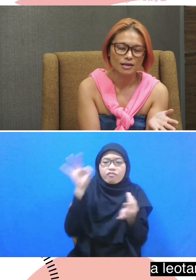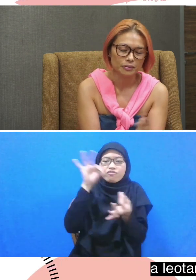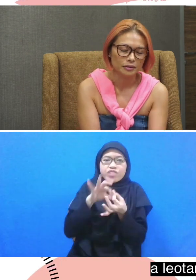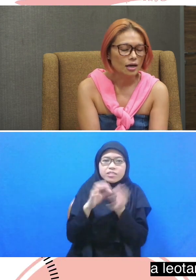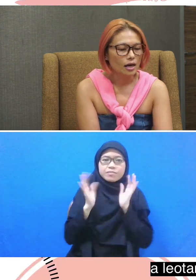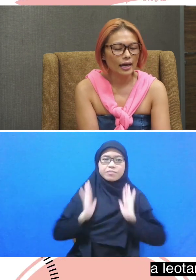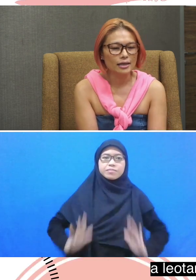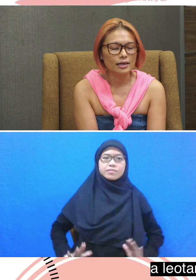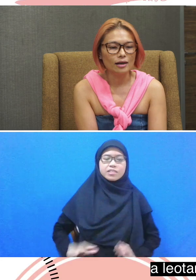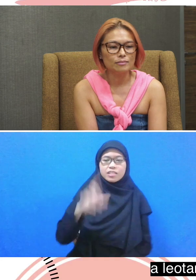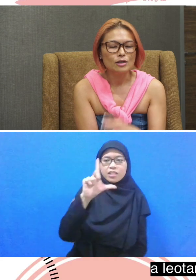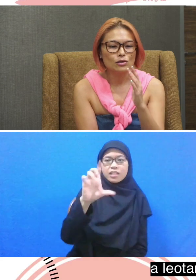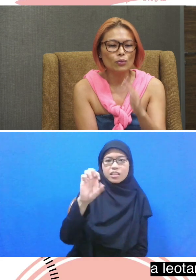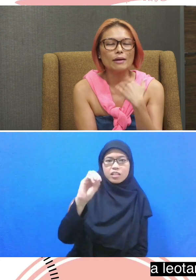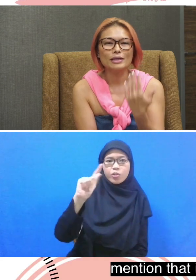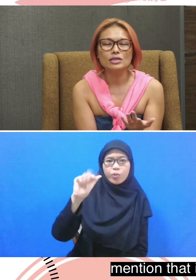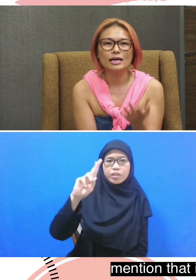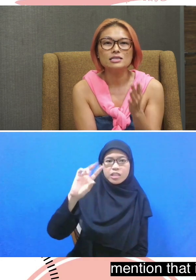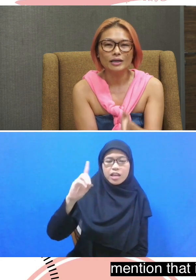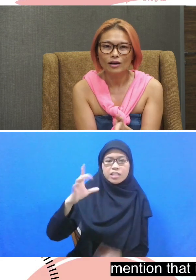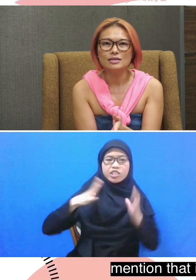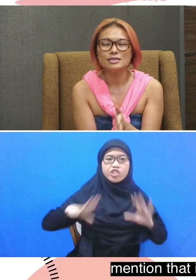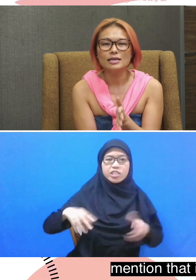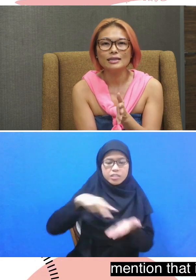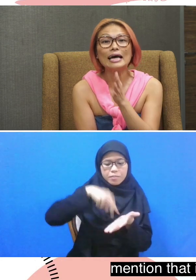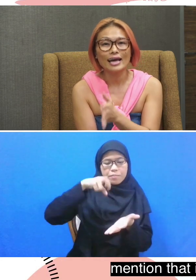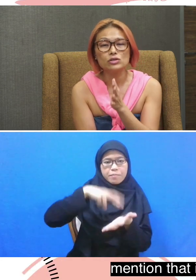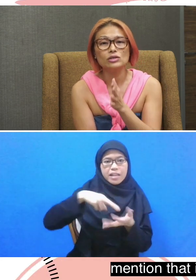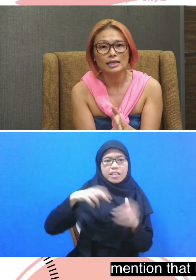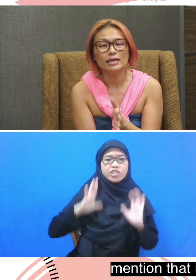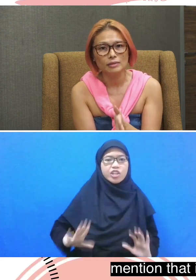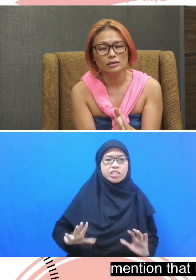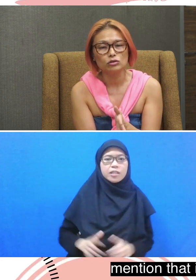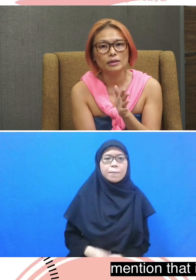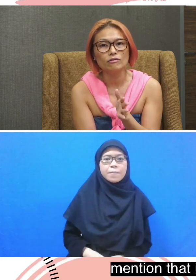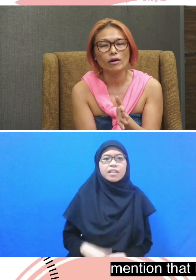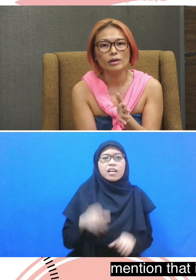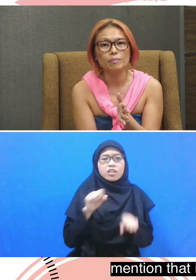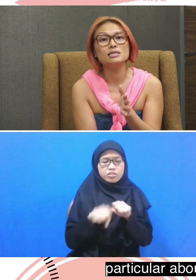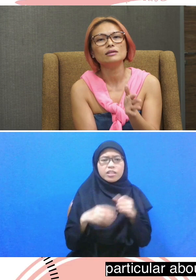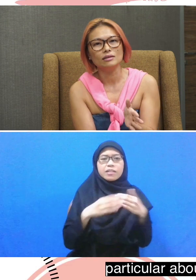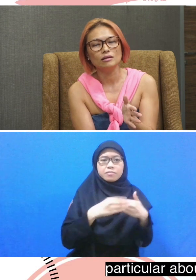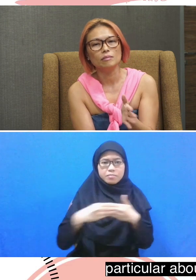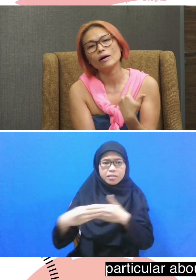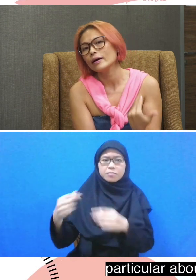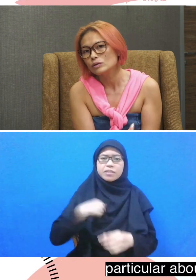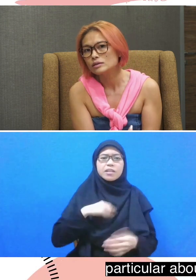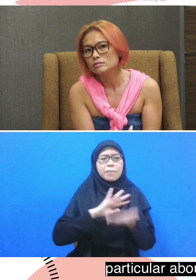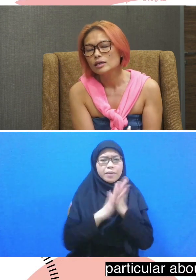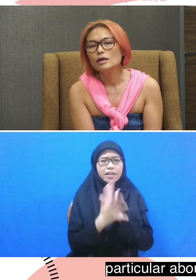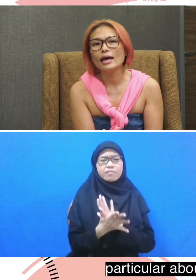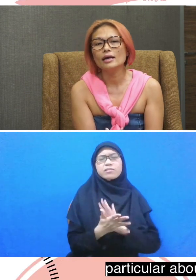for example. And so when I mentioned that, it's because that actually led me to being very particular about how I